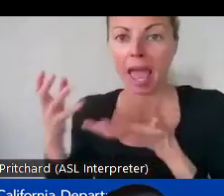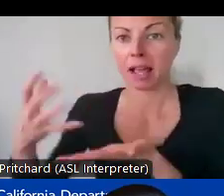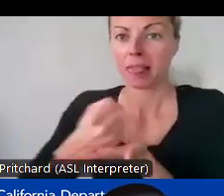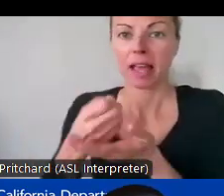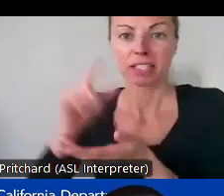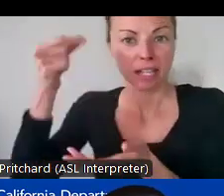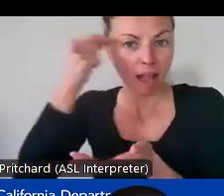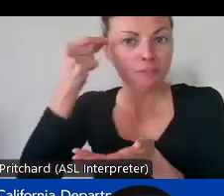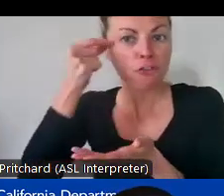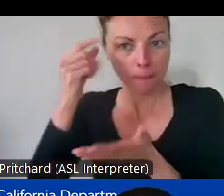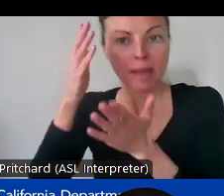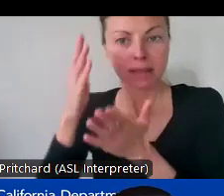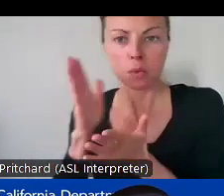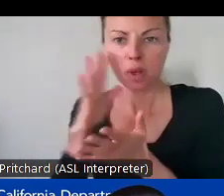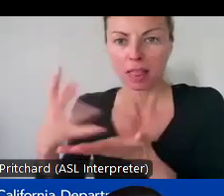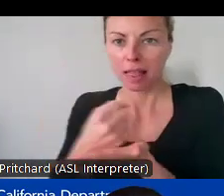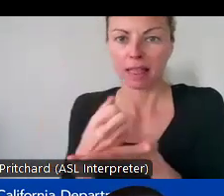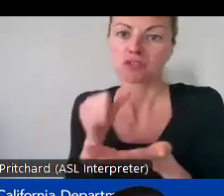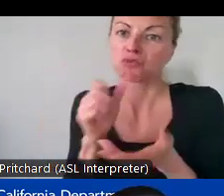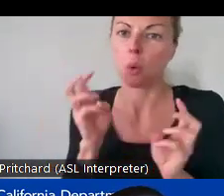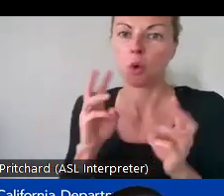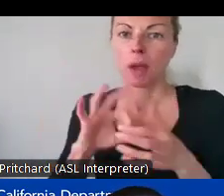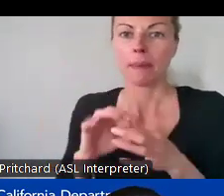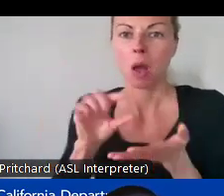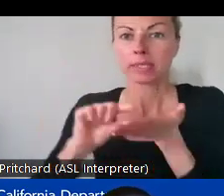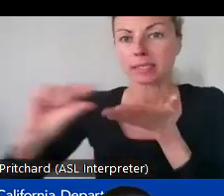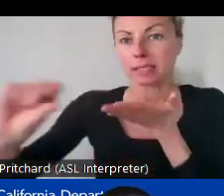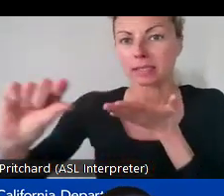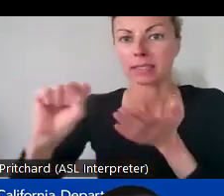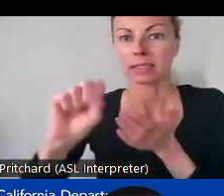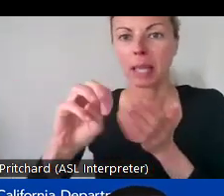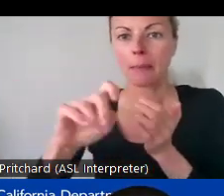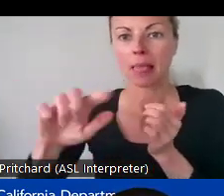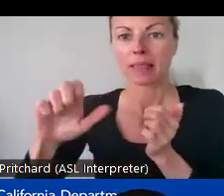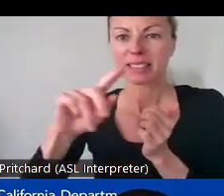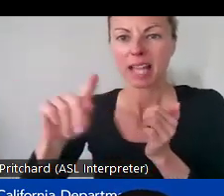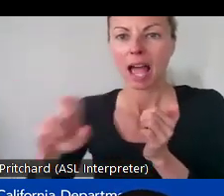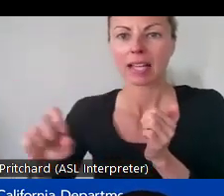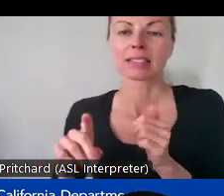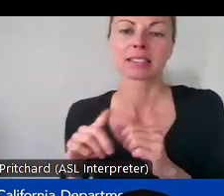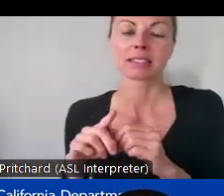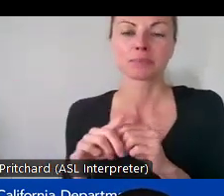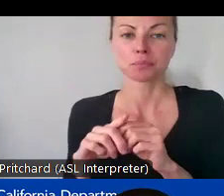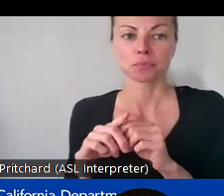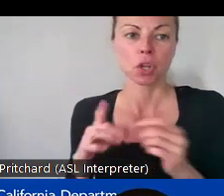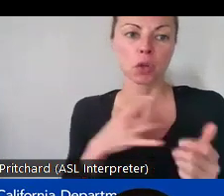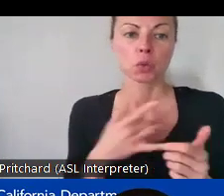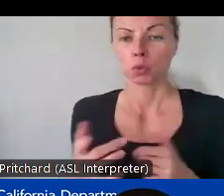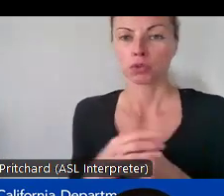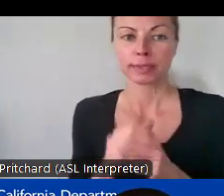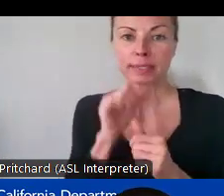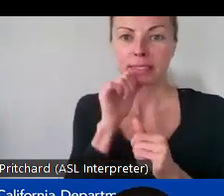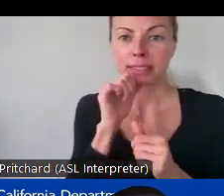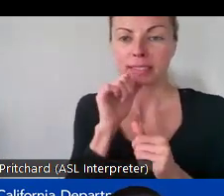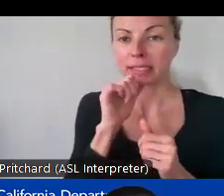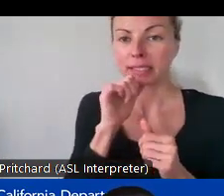entities. So we usually don't have to worry about sample size, weighting data, and things of that nature with administrative data, because it's usually not a voluntary data